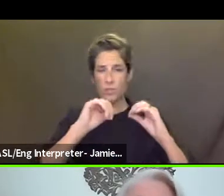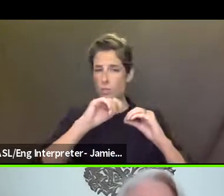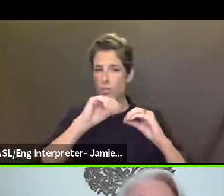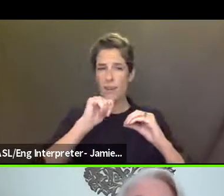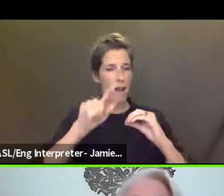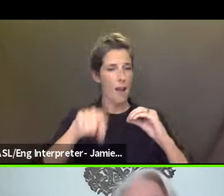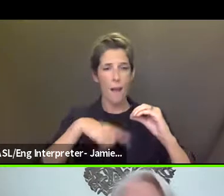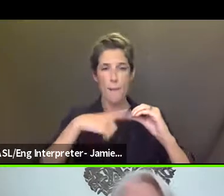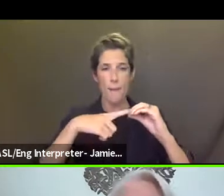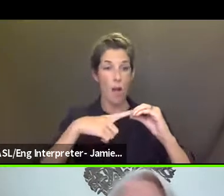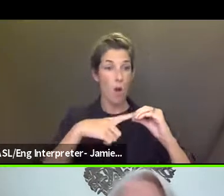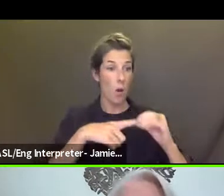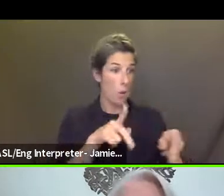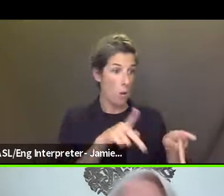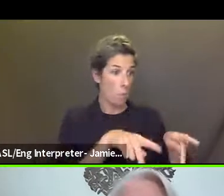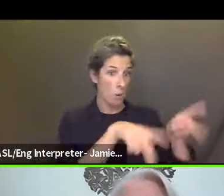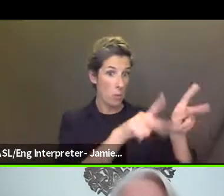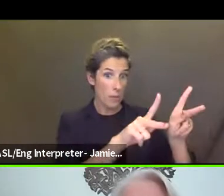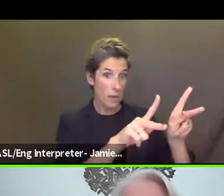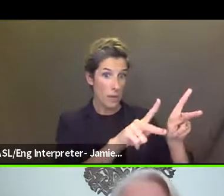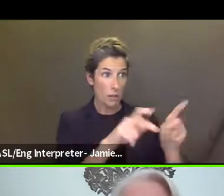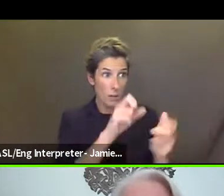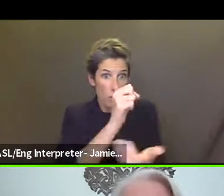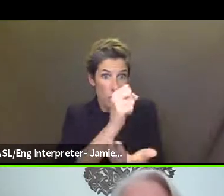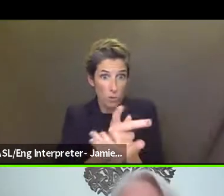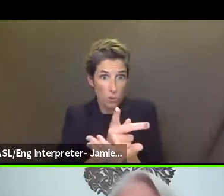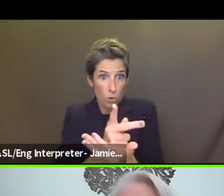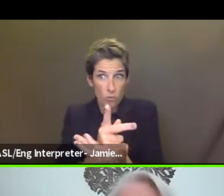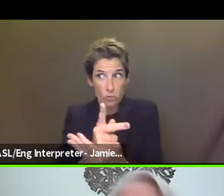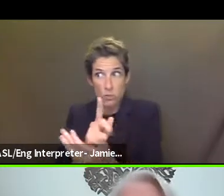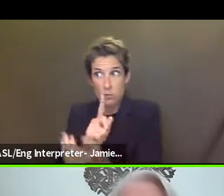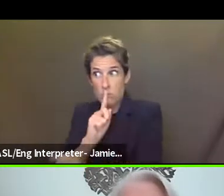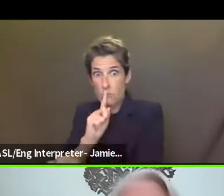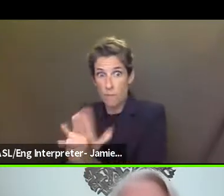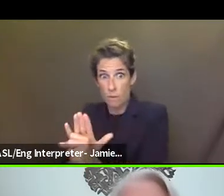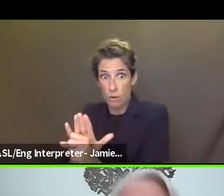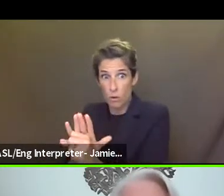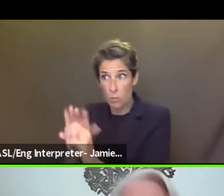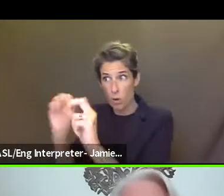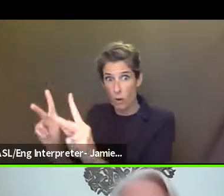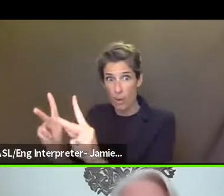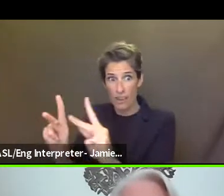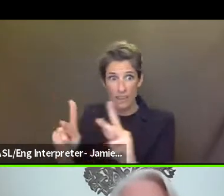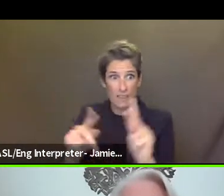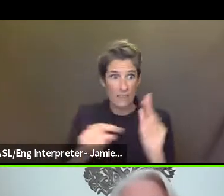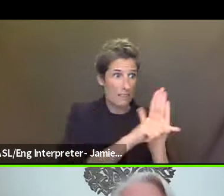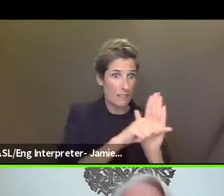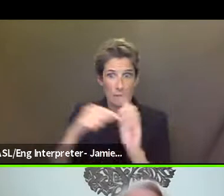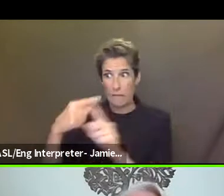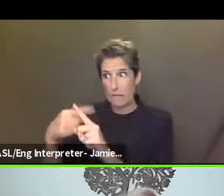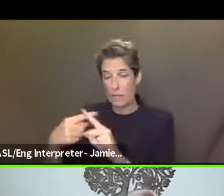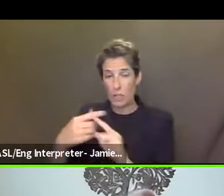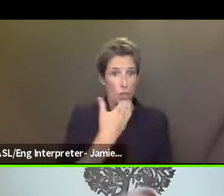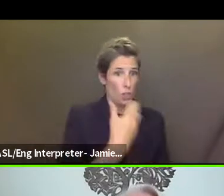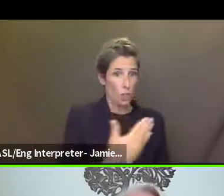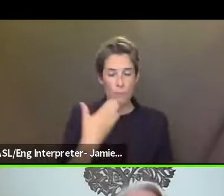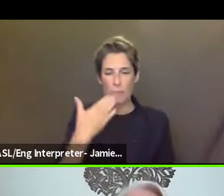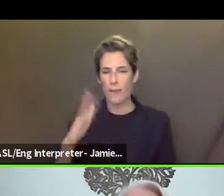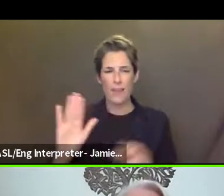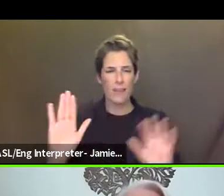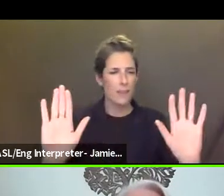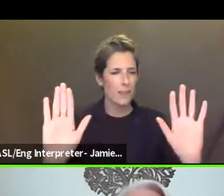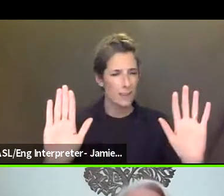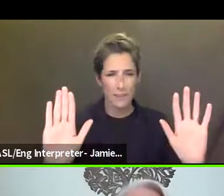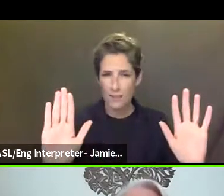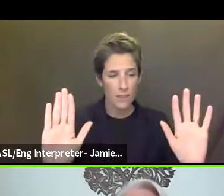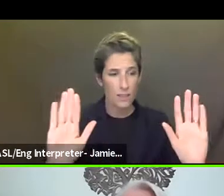what's permissible and not permissible, what's okay and not okay, but rather that